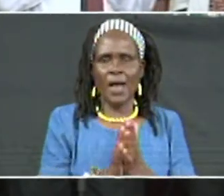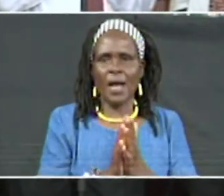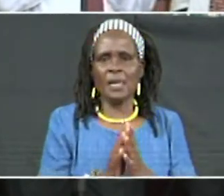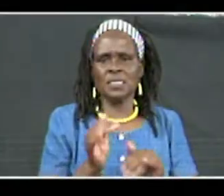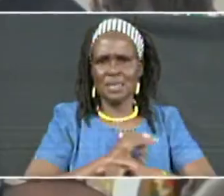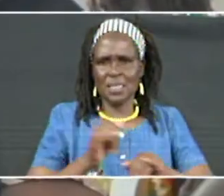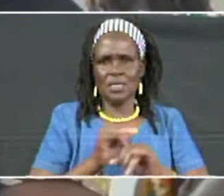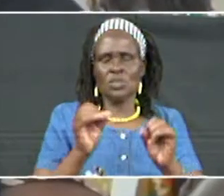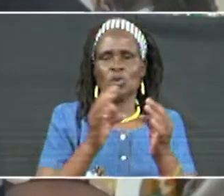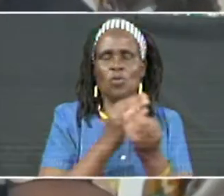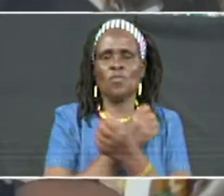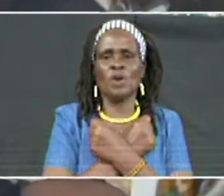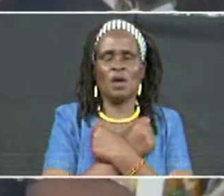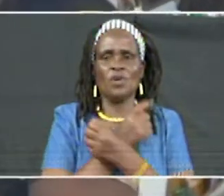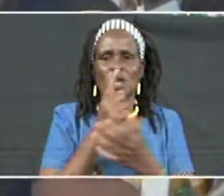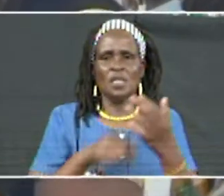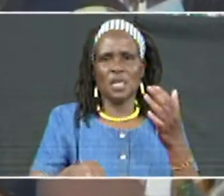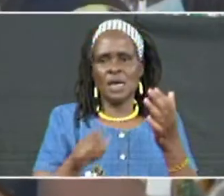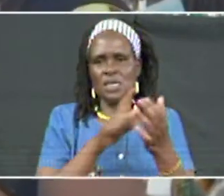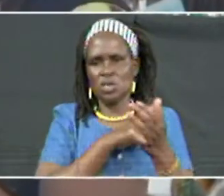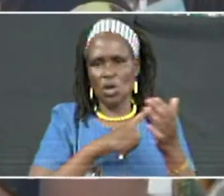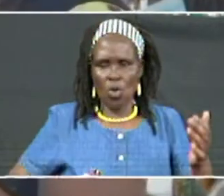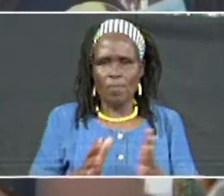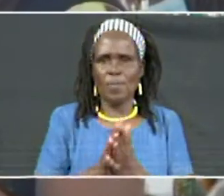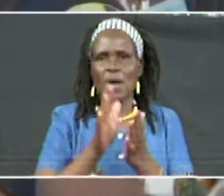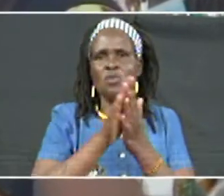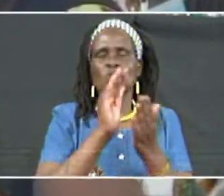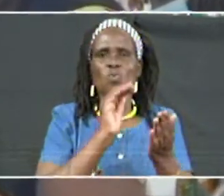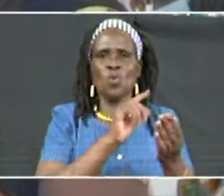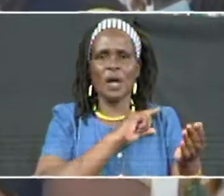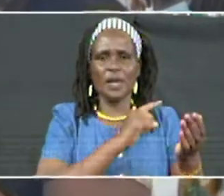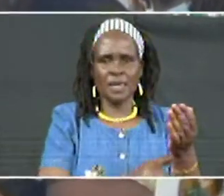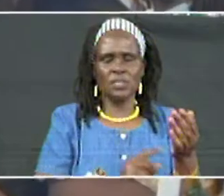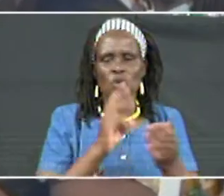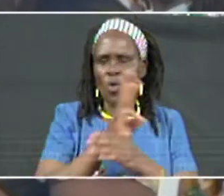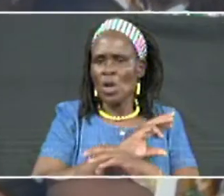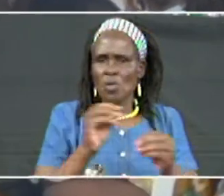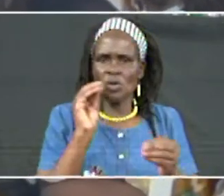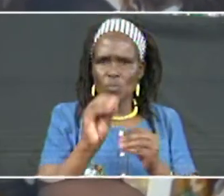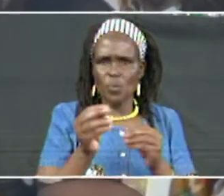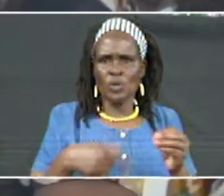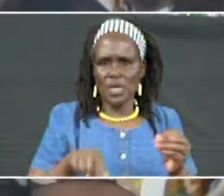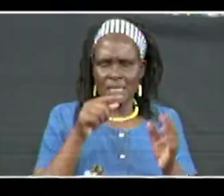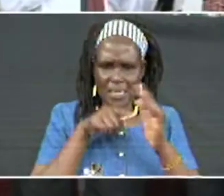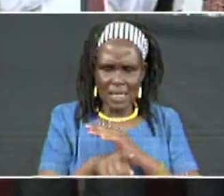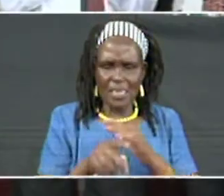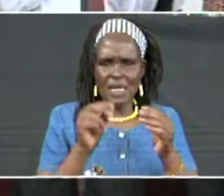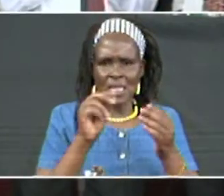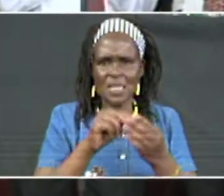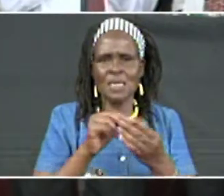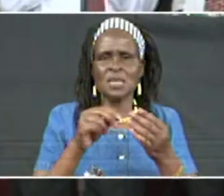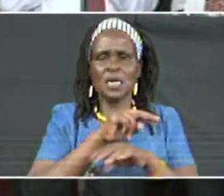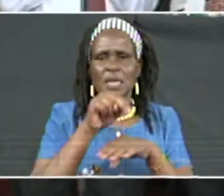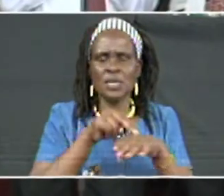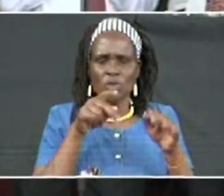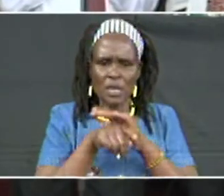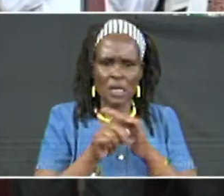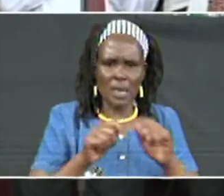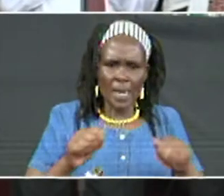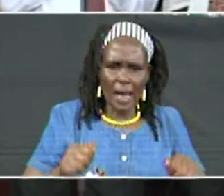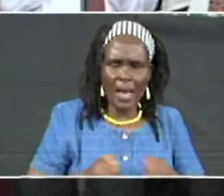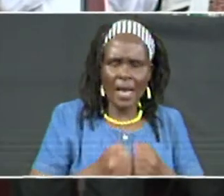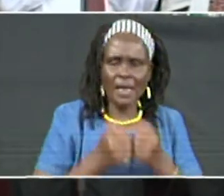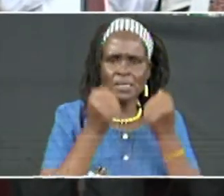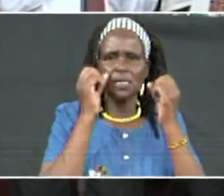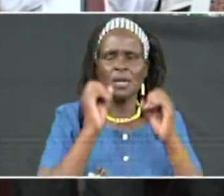life. That, Lord, by your grace, you did not put us in this nation as an accident. So we pray against any